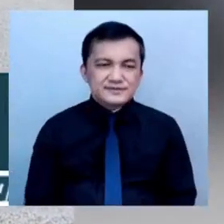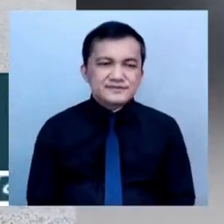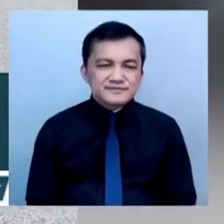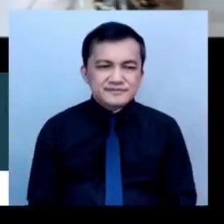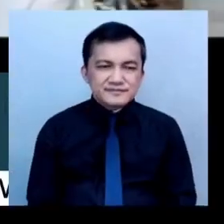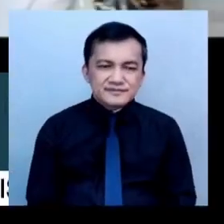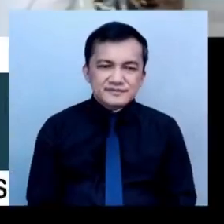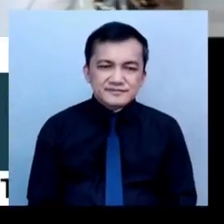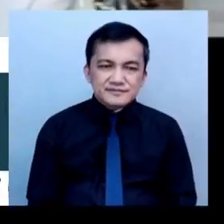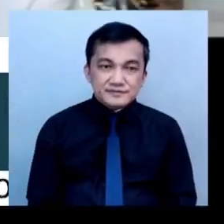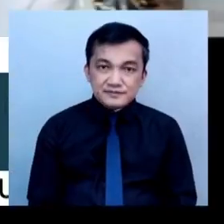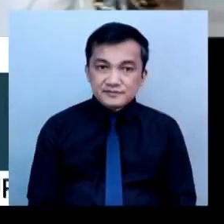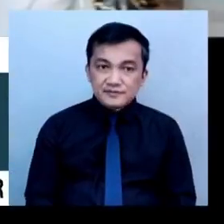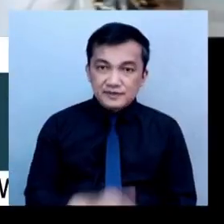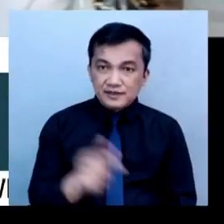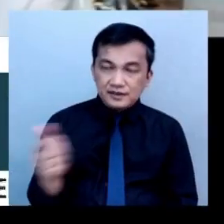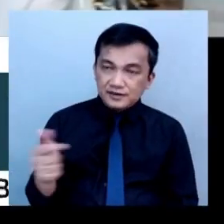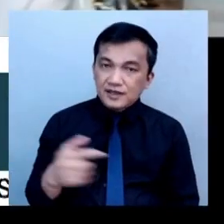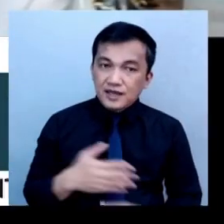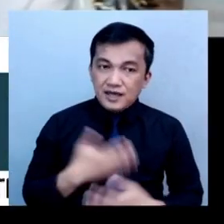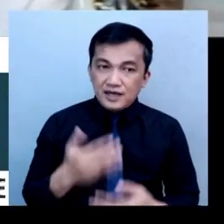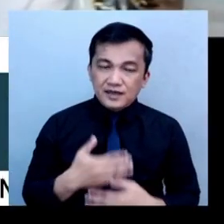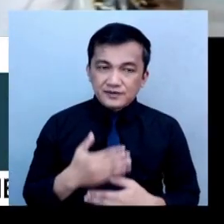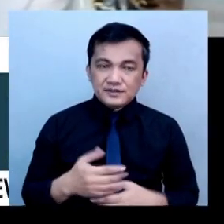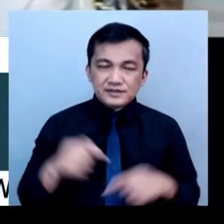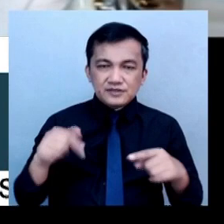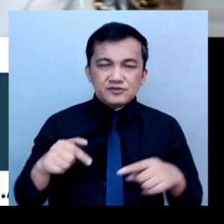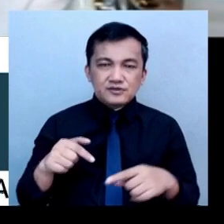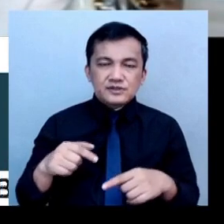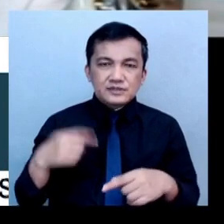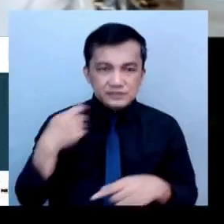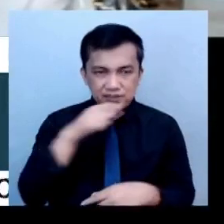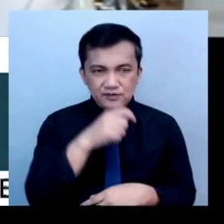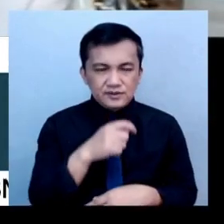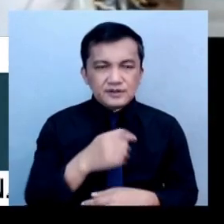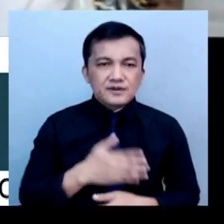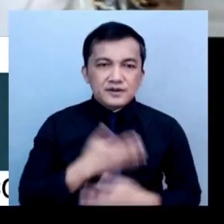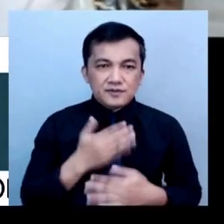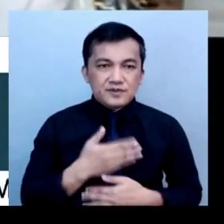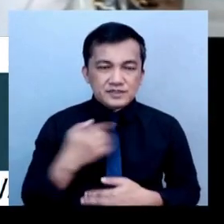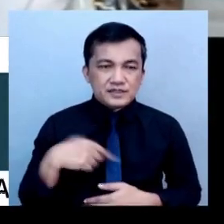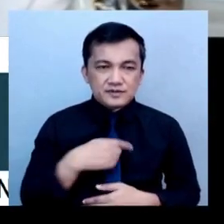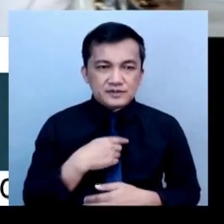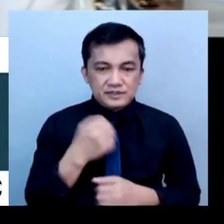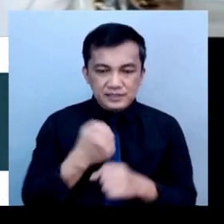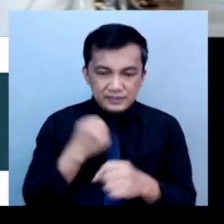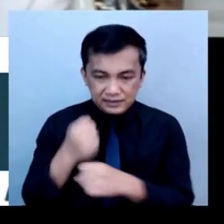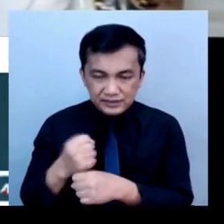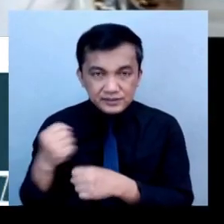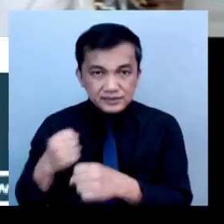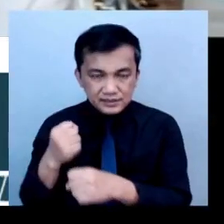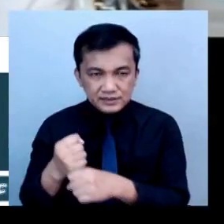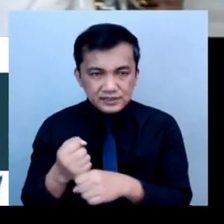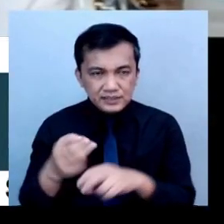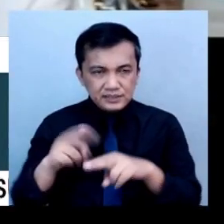kasi syempre, every year dito sa Taiwan, masaya kami kasi every year nagtataas ng salary